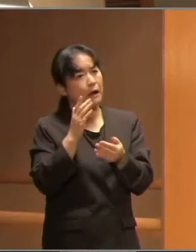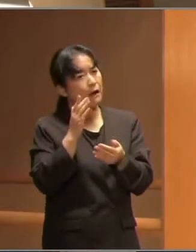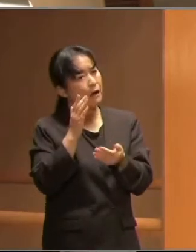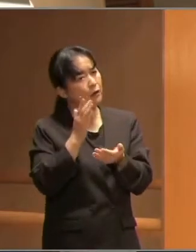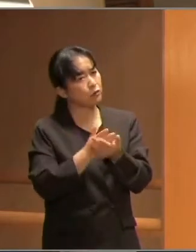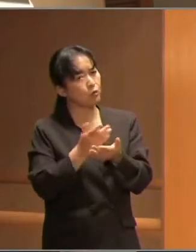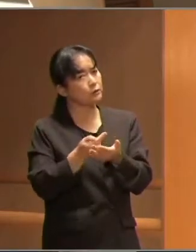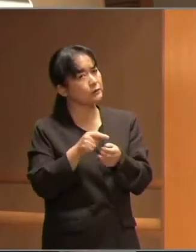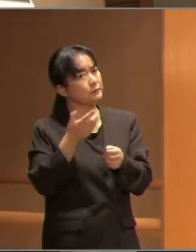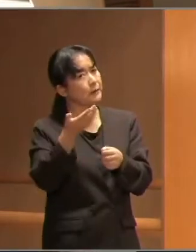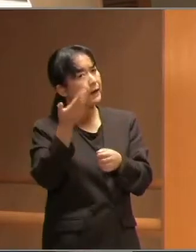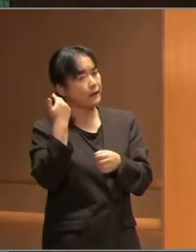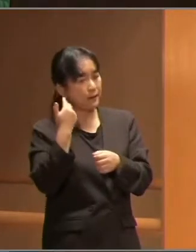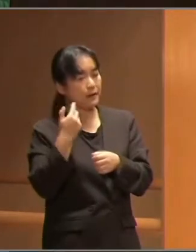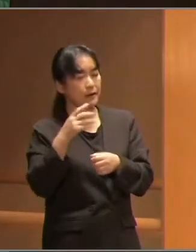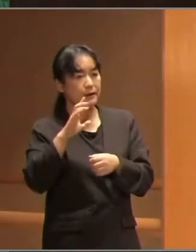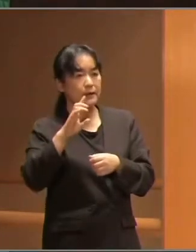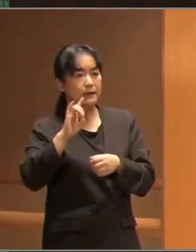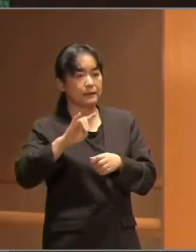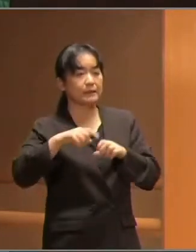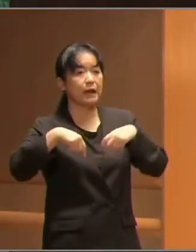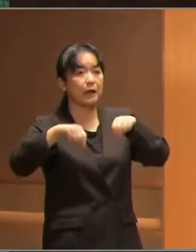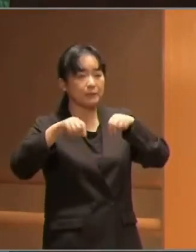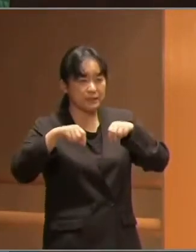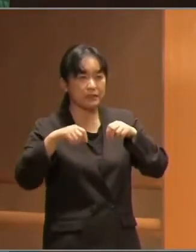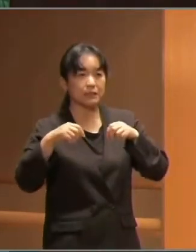Japan, I started